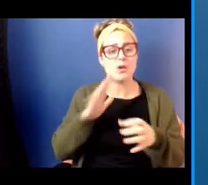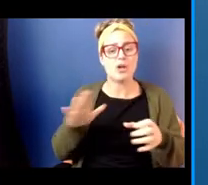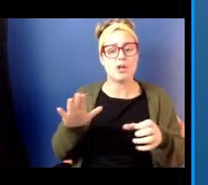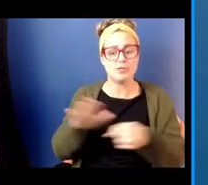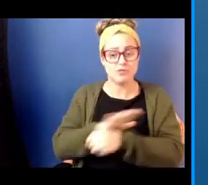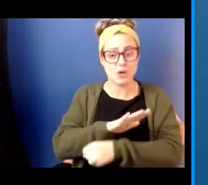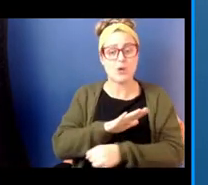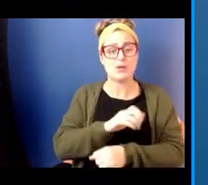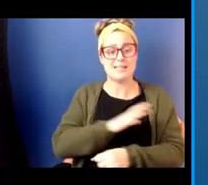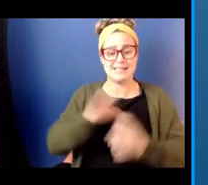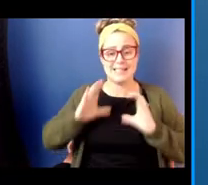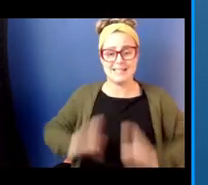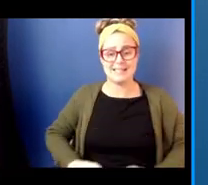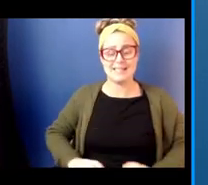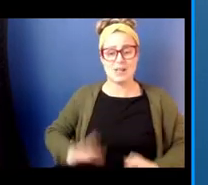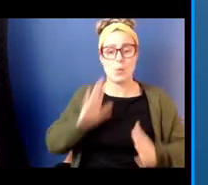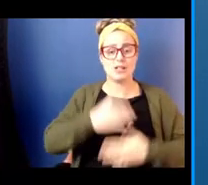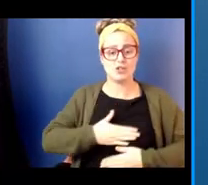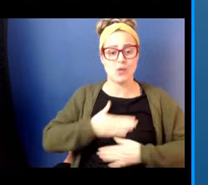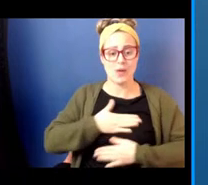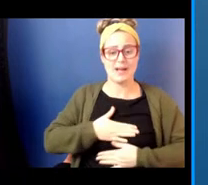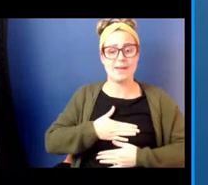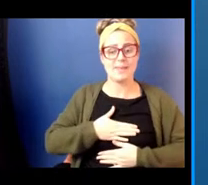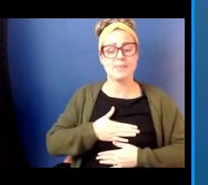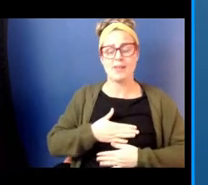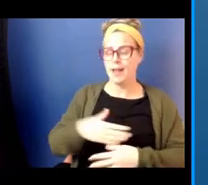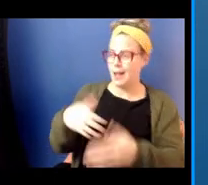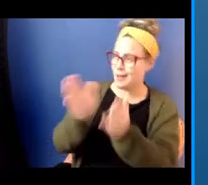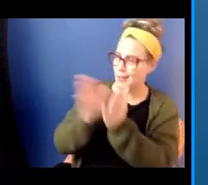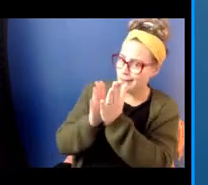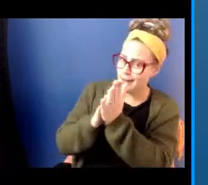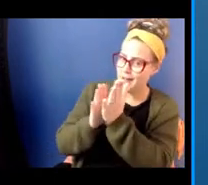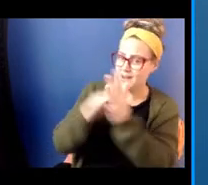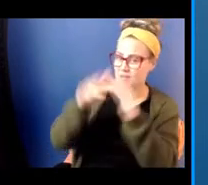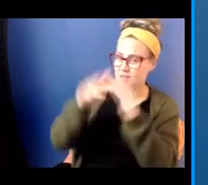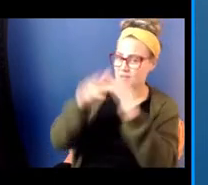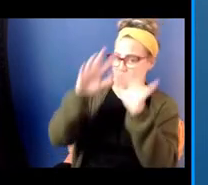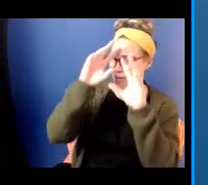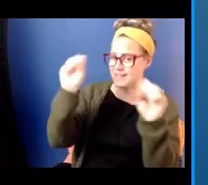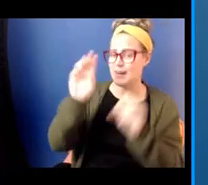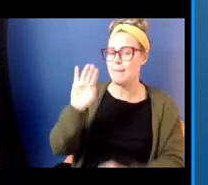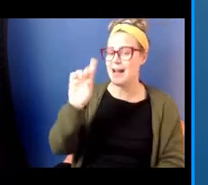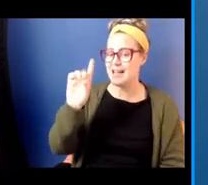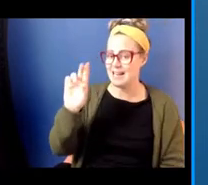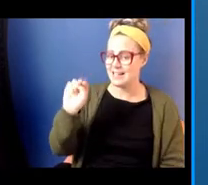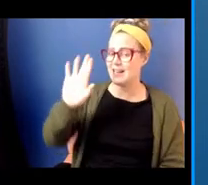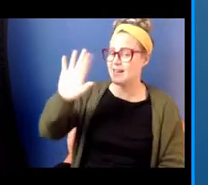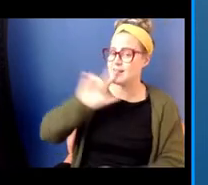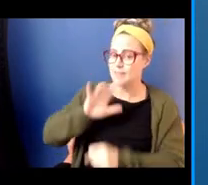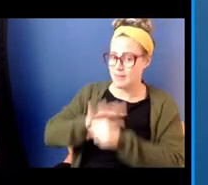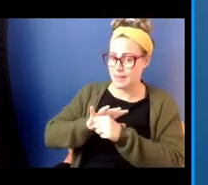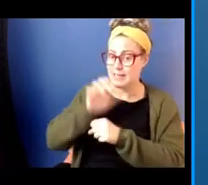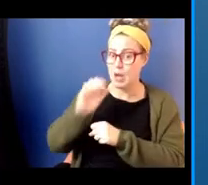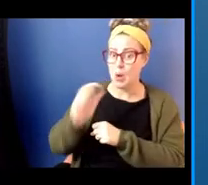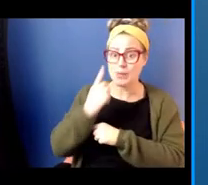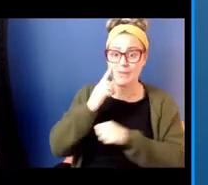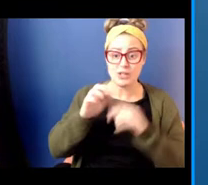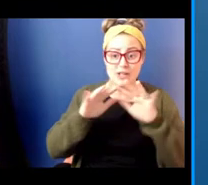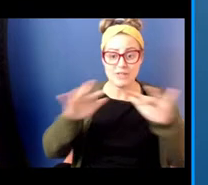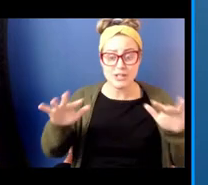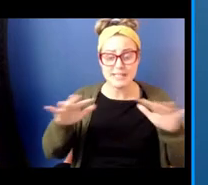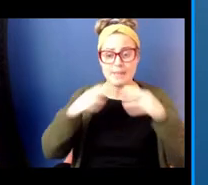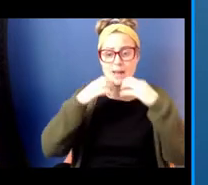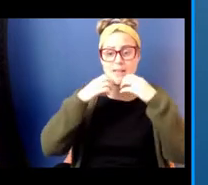applaud President Biden's commitment not only to diversity but for embracing the values of who we are